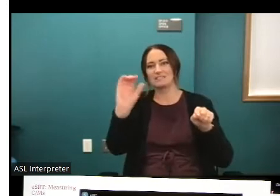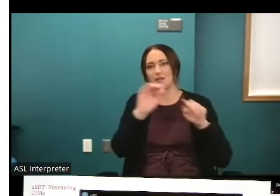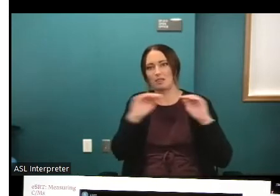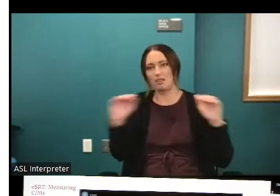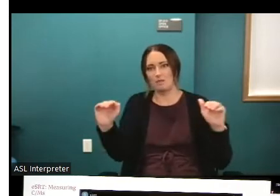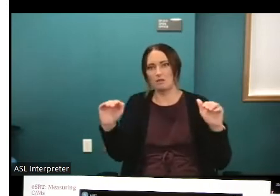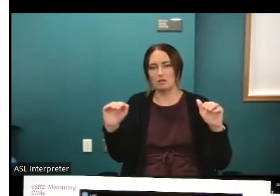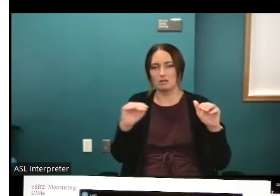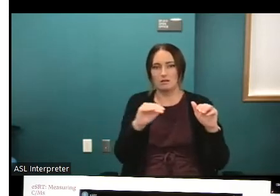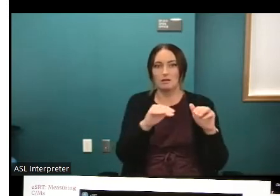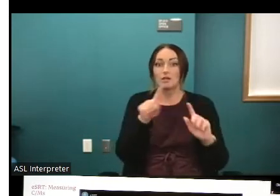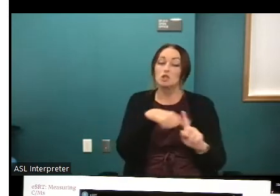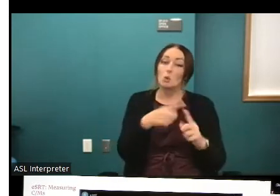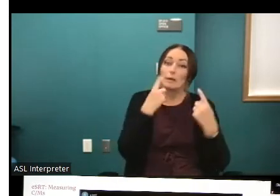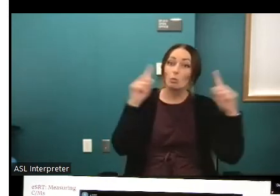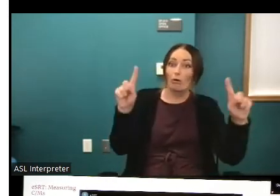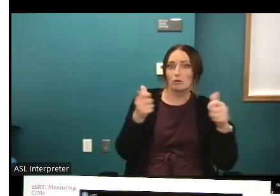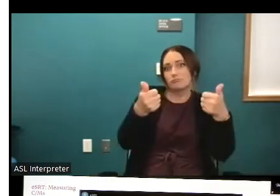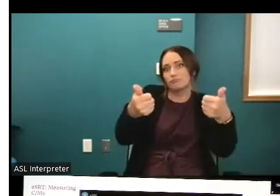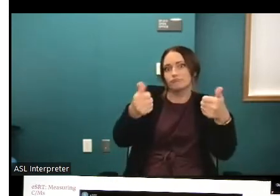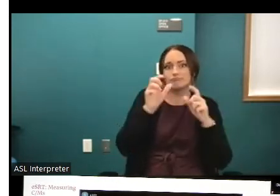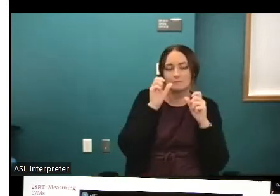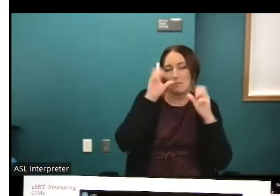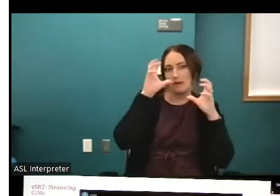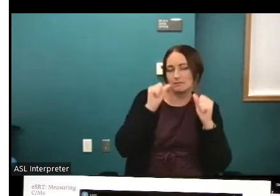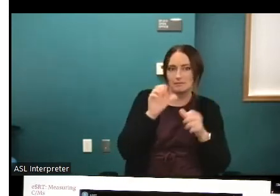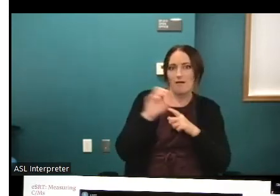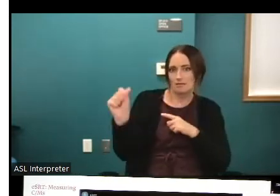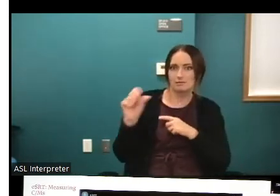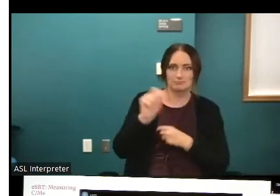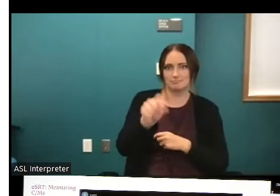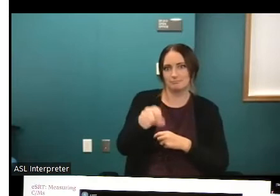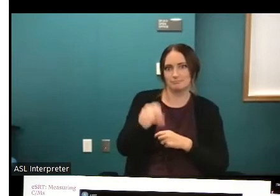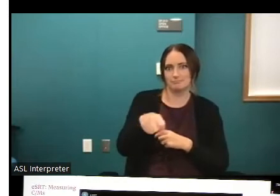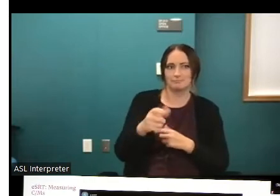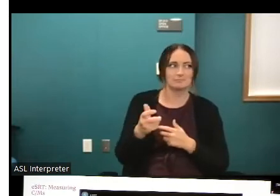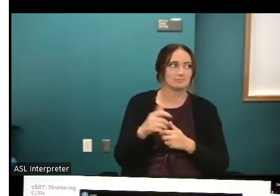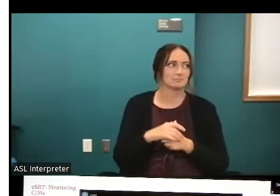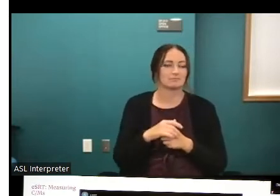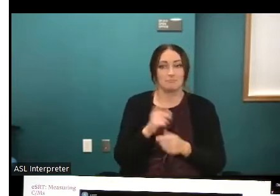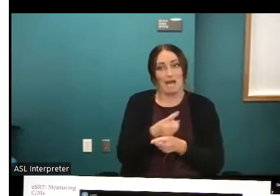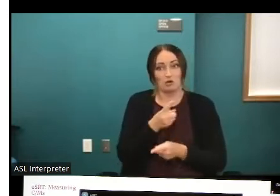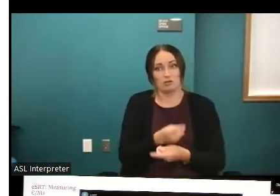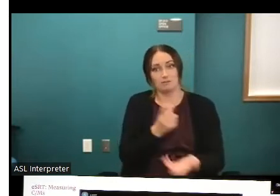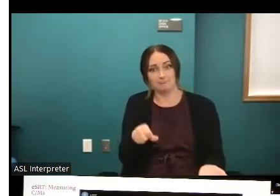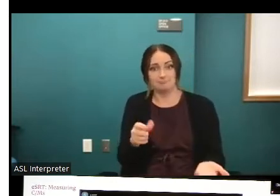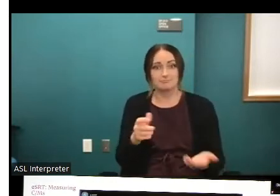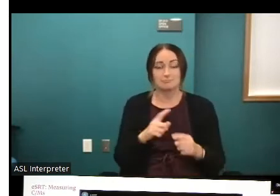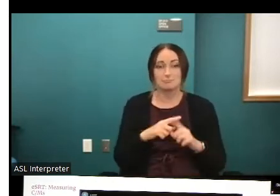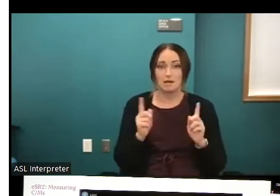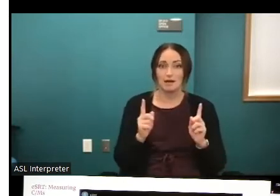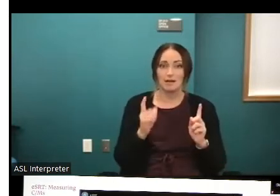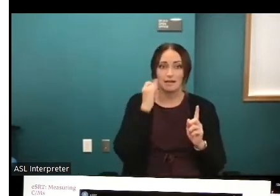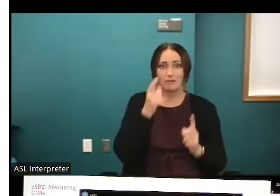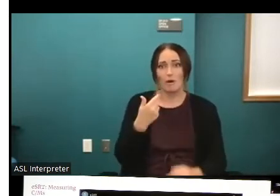Okay, so when it works, it's amazing, and it's awesome, and it's accurate. But you know, if